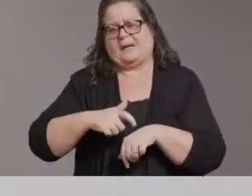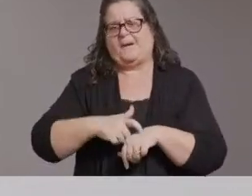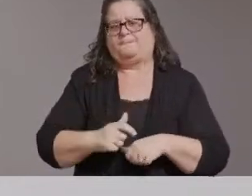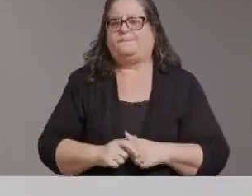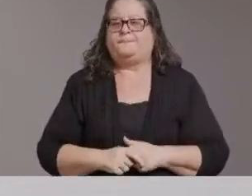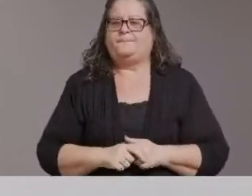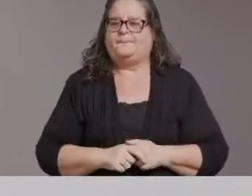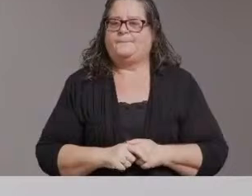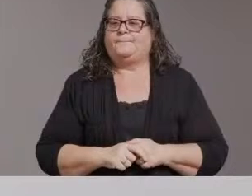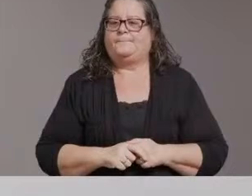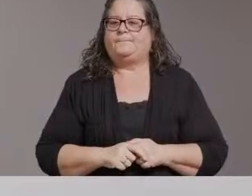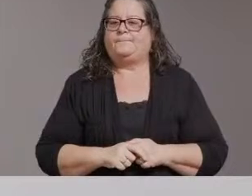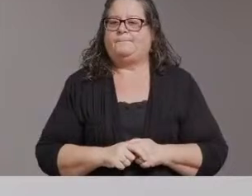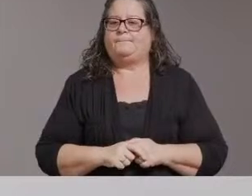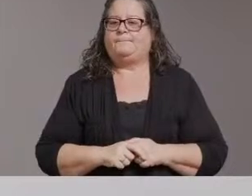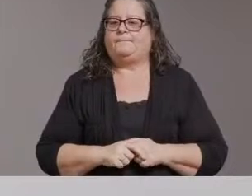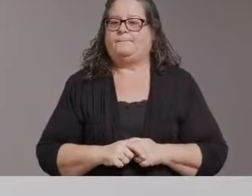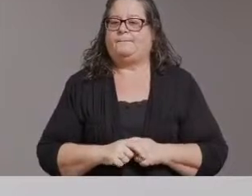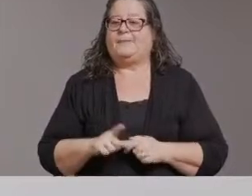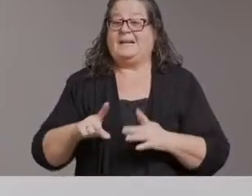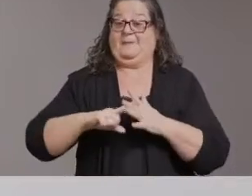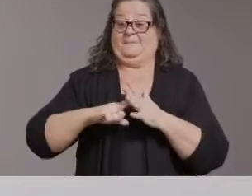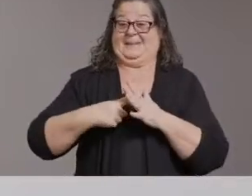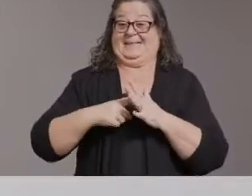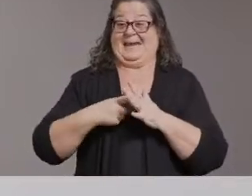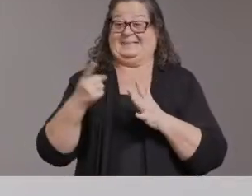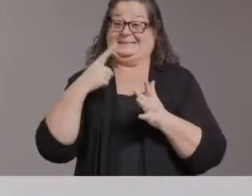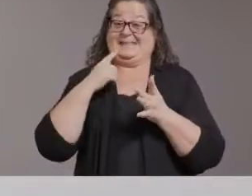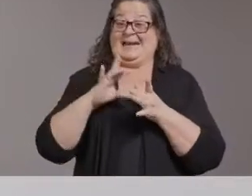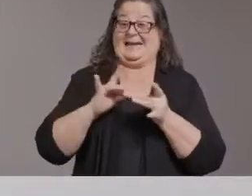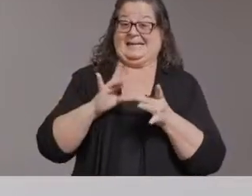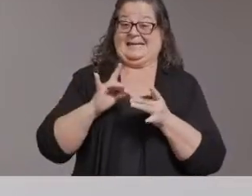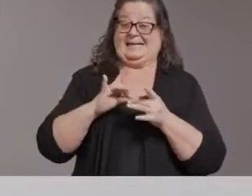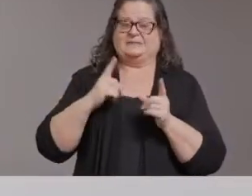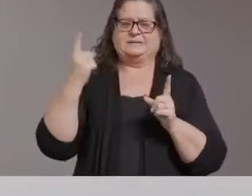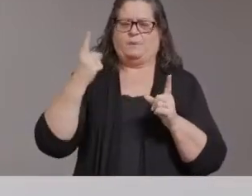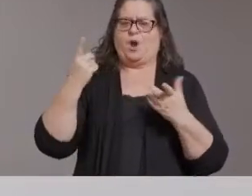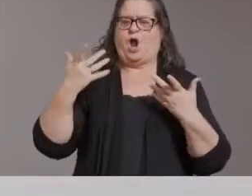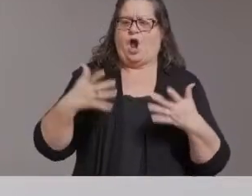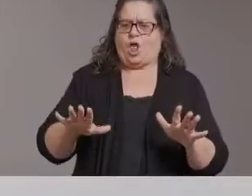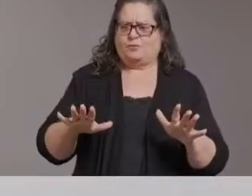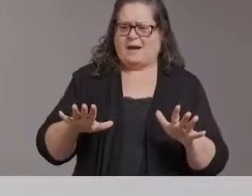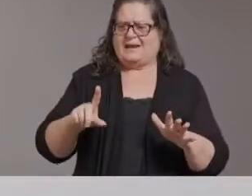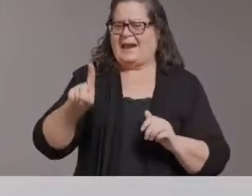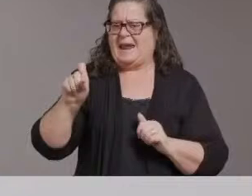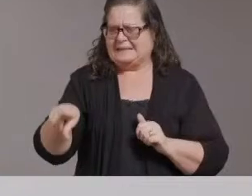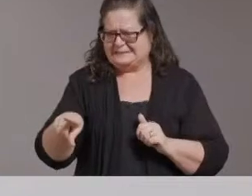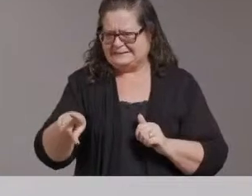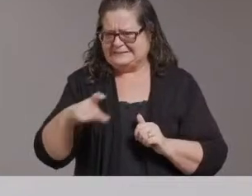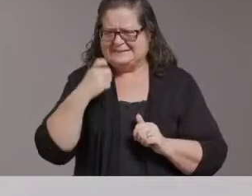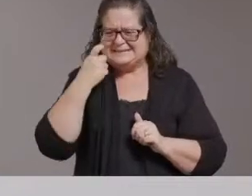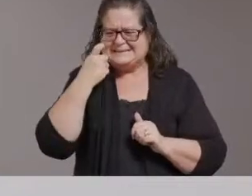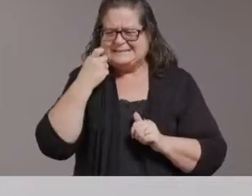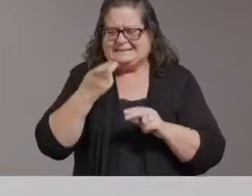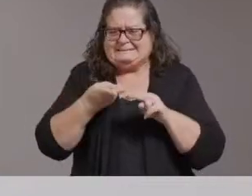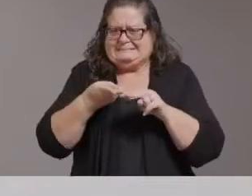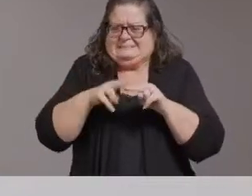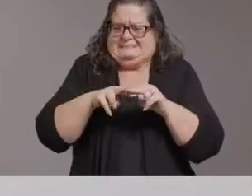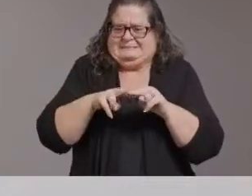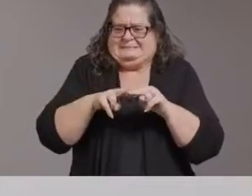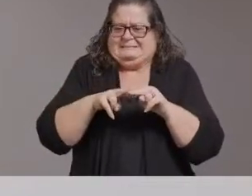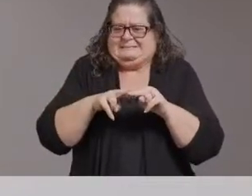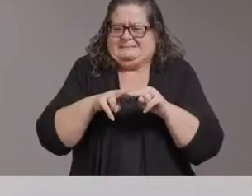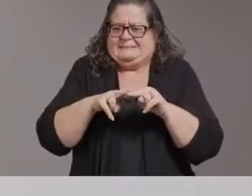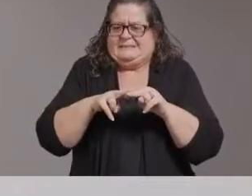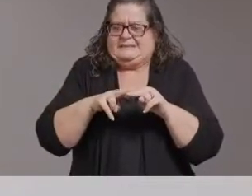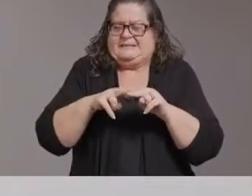said at the very top of this, and you've already been asked about the slight uptick and the slight increase. I did a piece on this yesterday and was